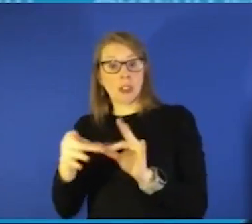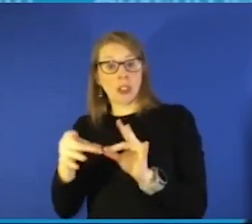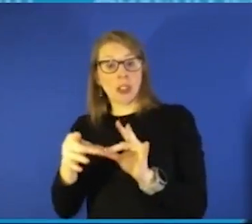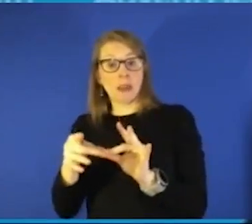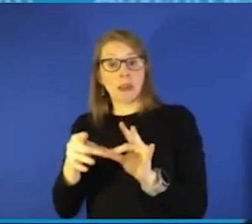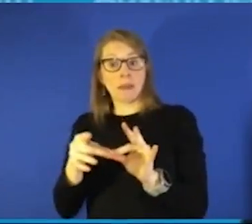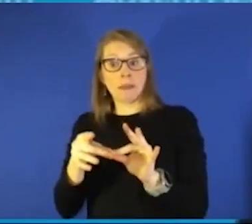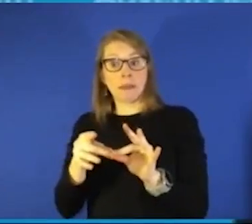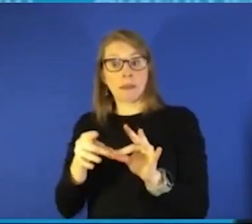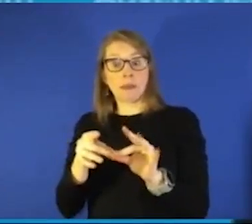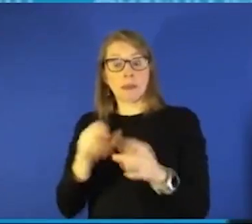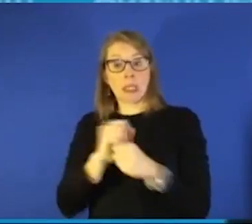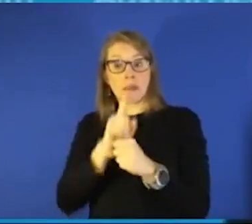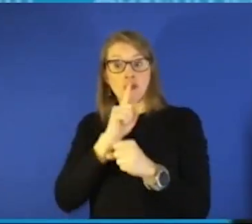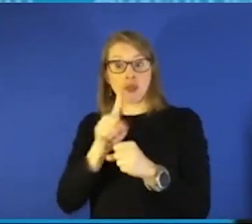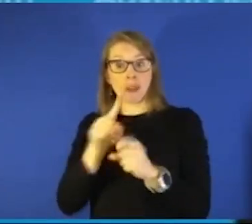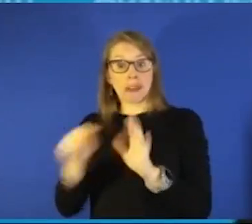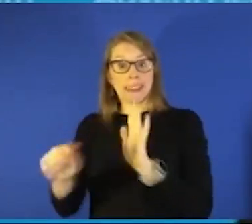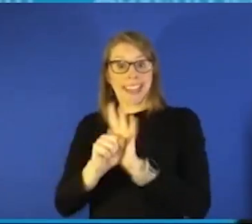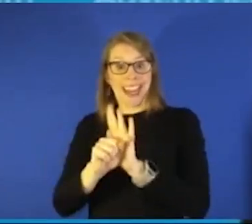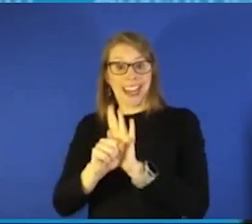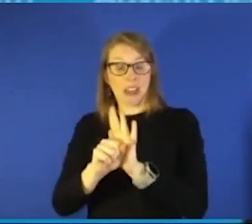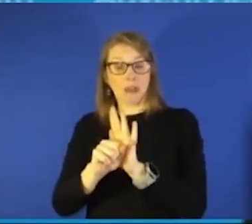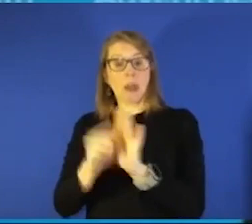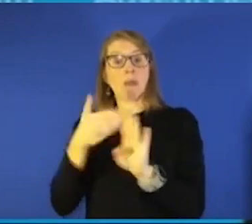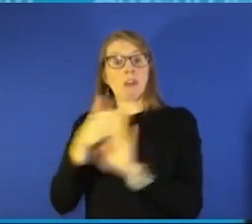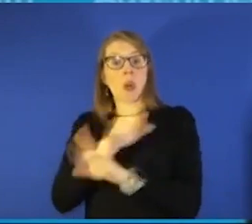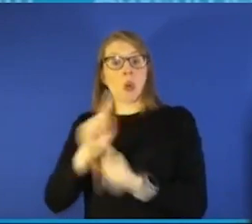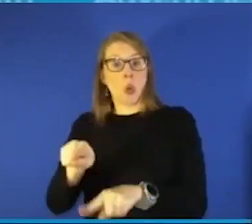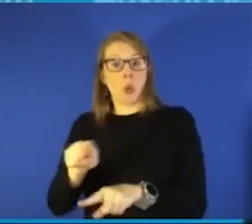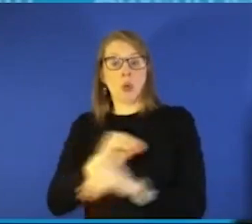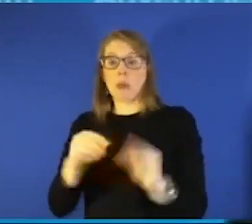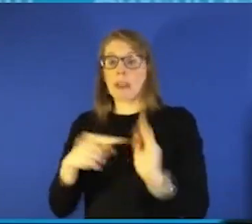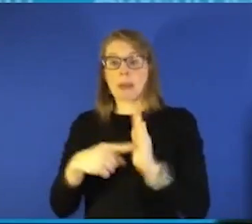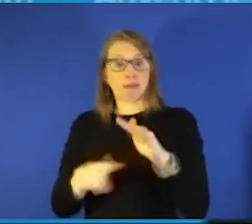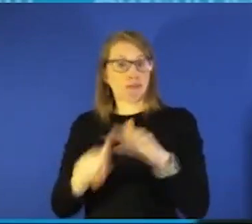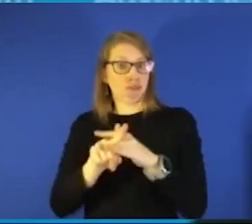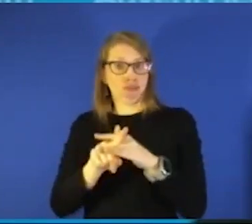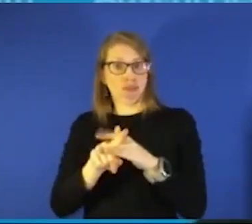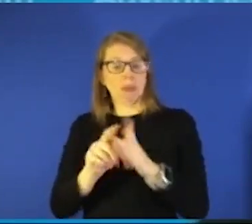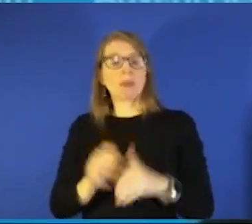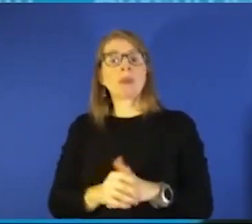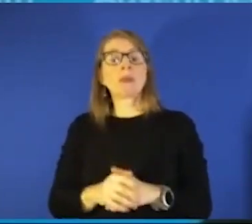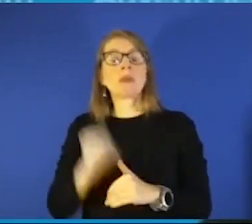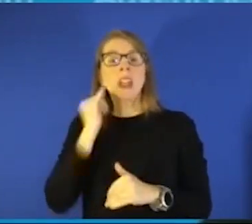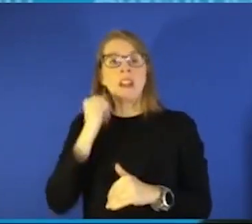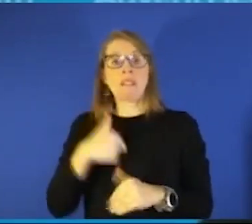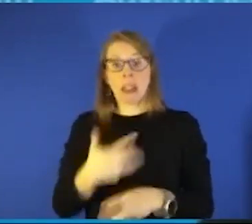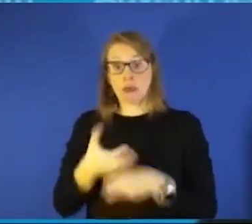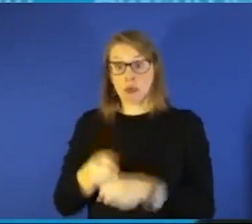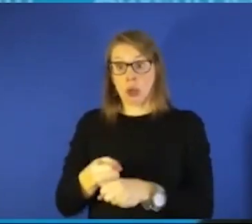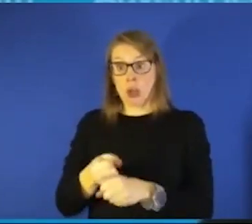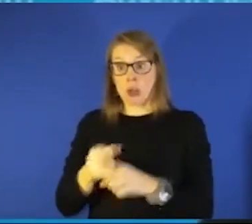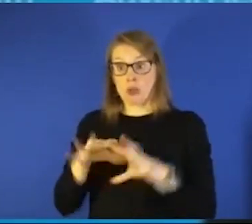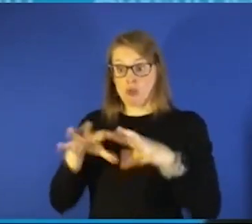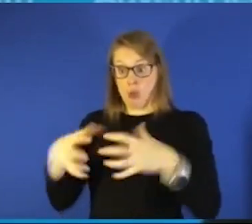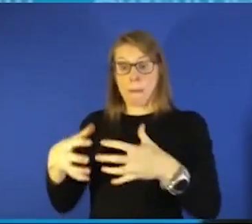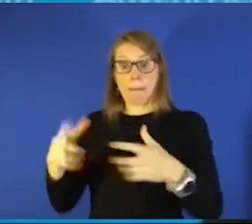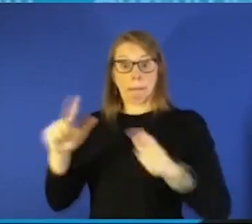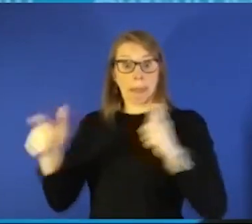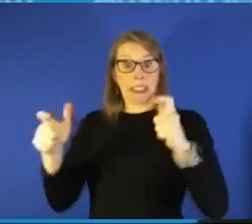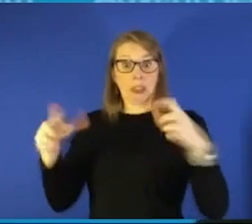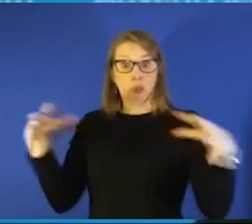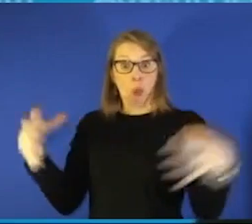you're negative before you go and not having any symptoms. But if I trust that the large group,